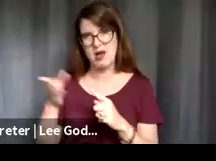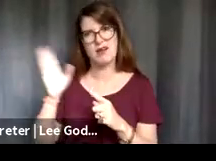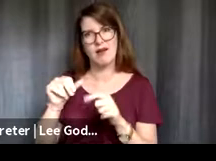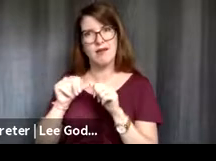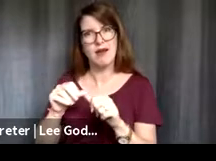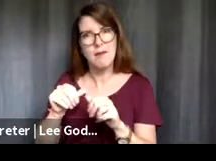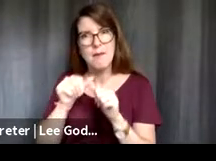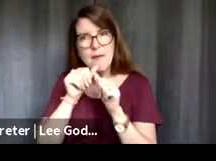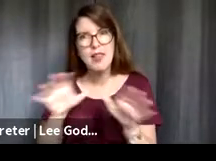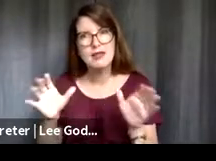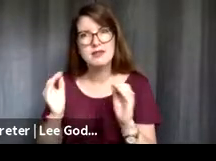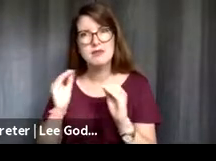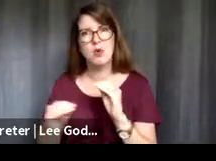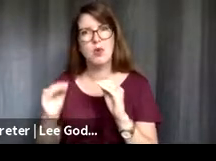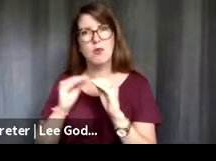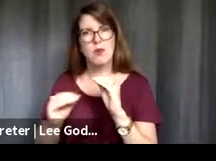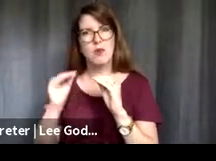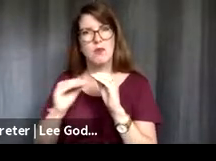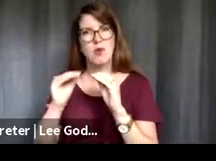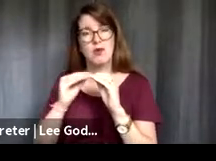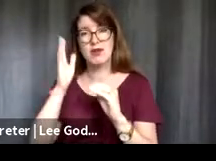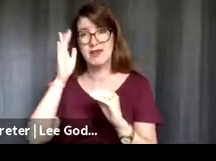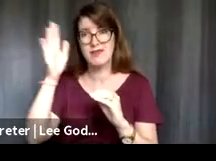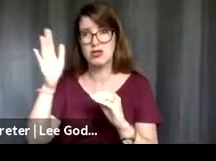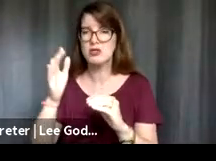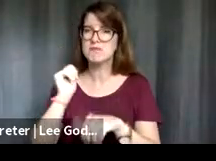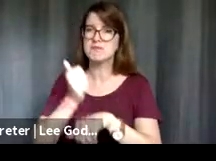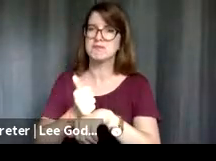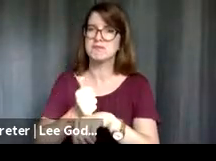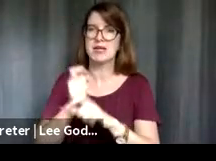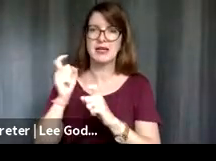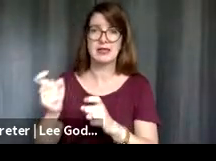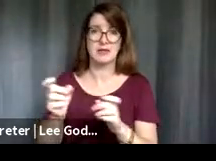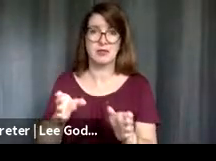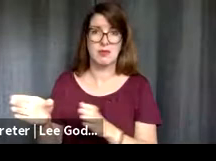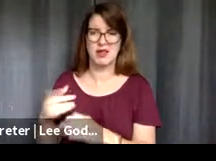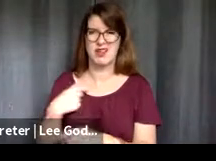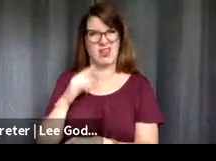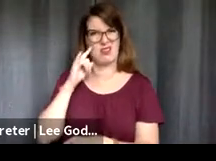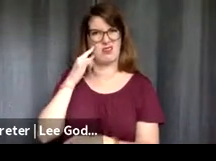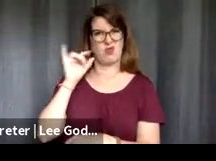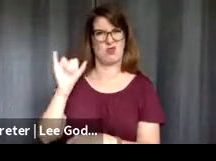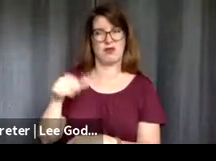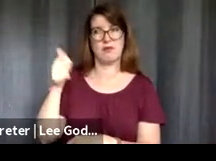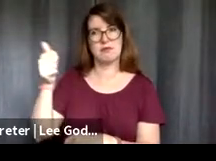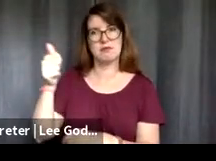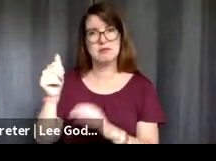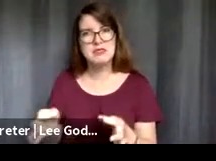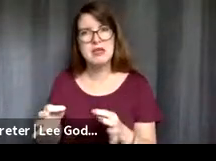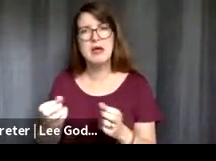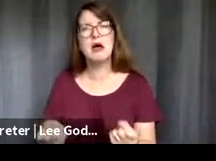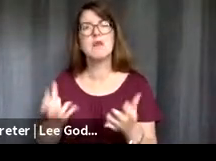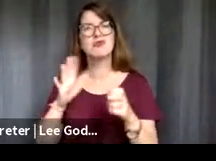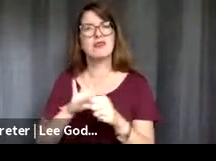more and more. And so he eventually made a giving plan. I'd never heard about that. And he first decided how much is